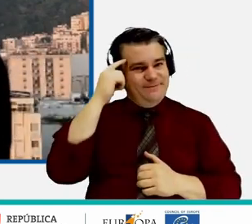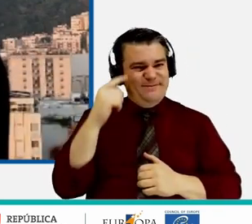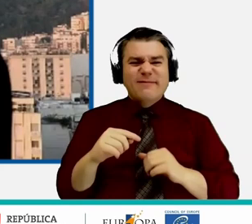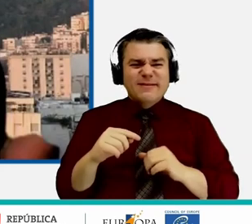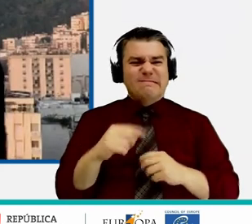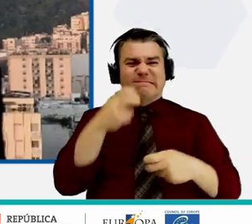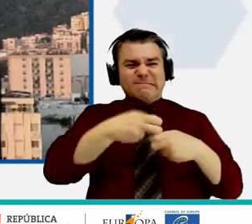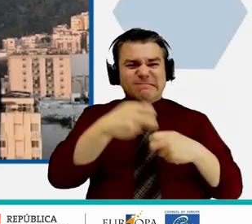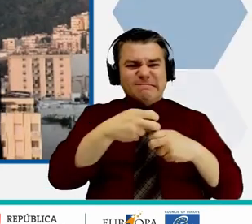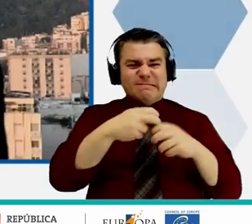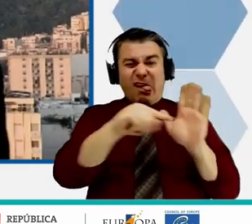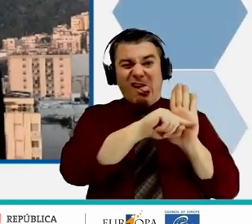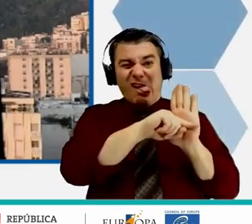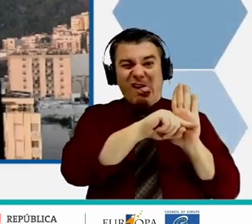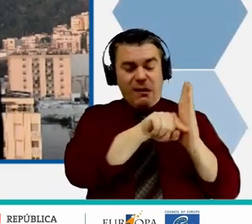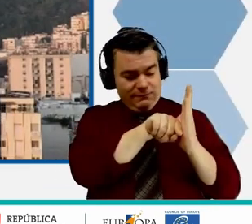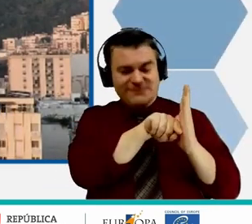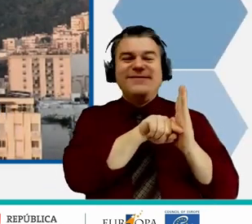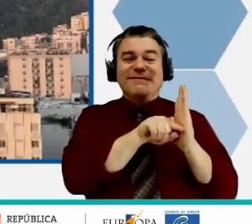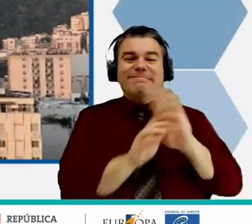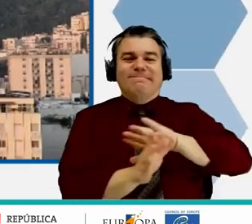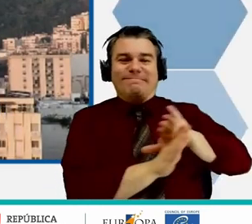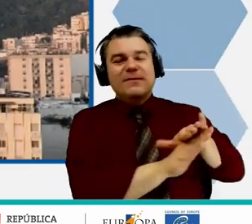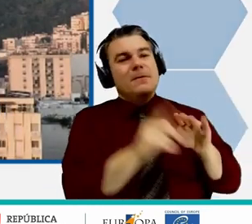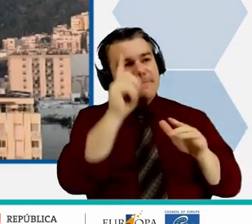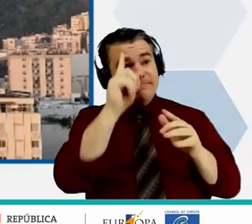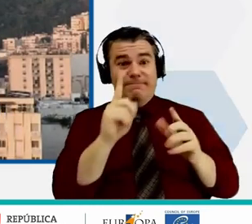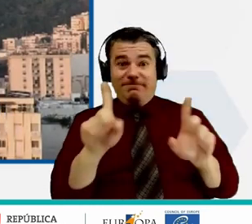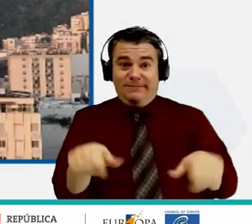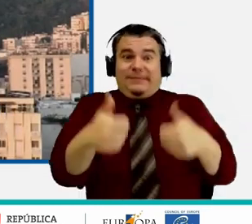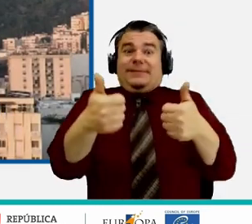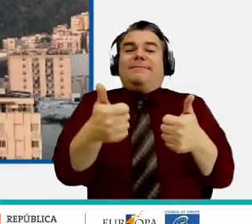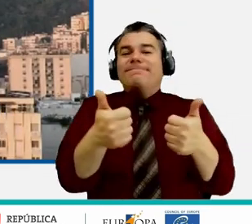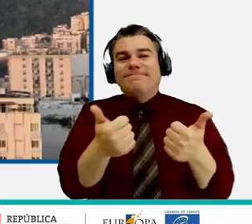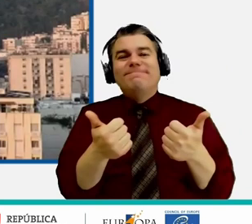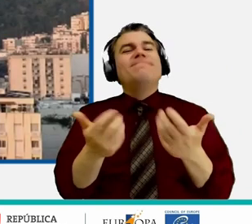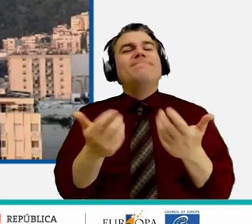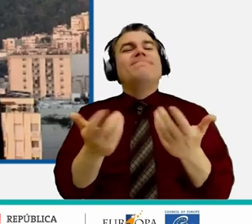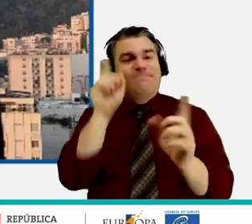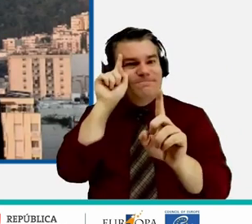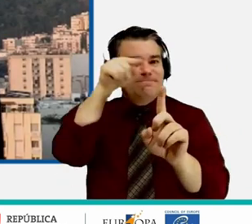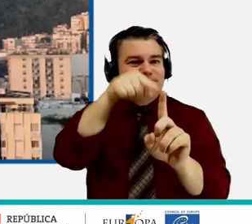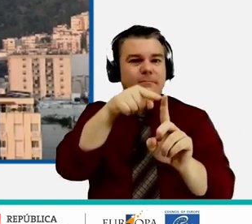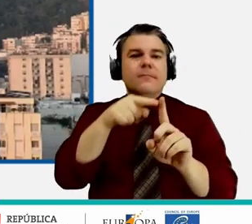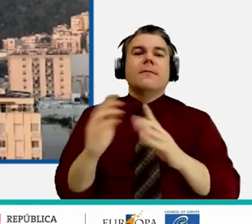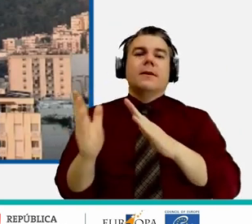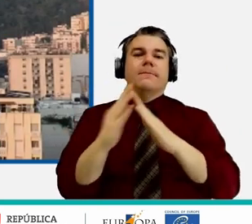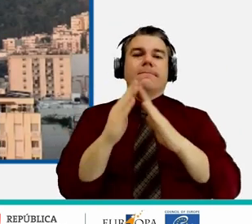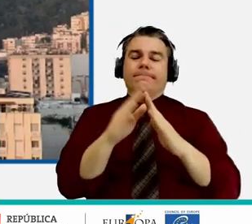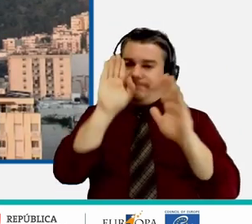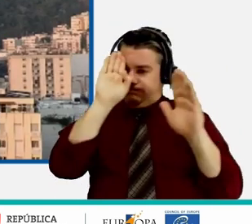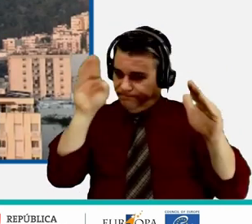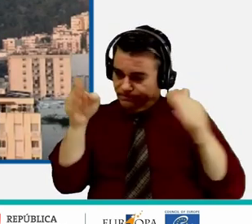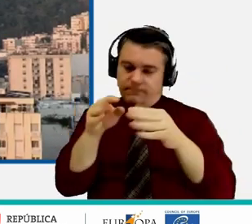challenges. So how to overcome that? I think in general, and this is basically our mission, we need to make cities a priority. I